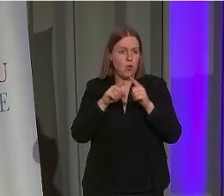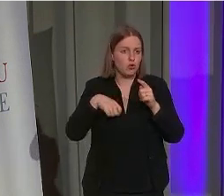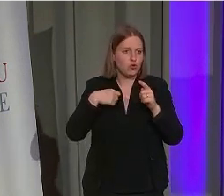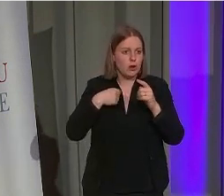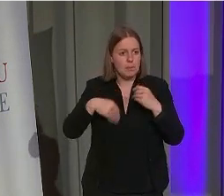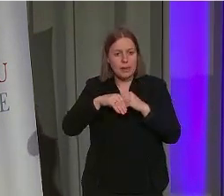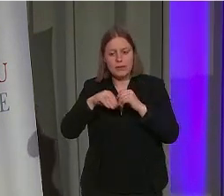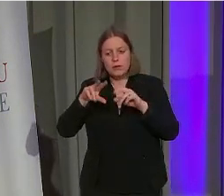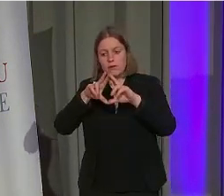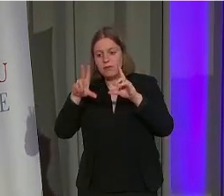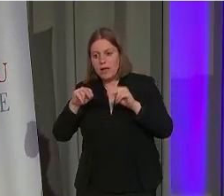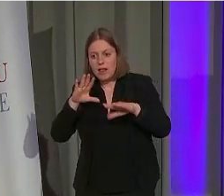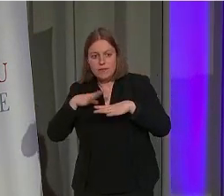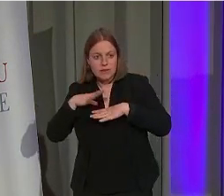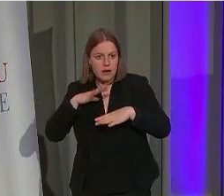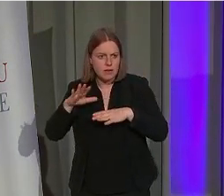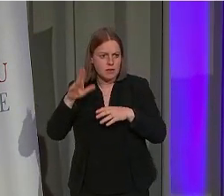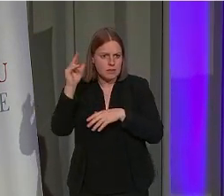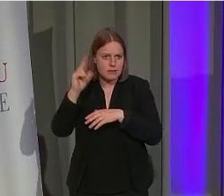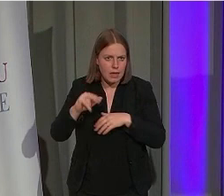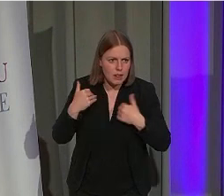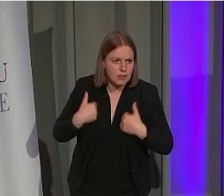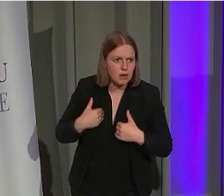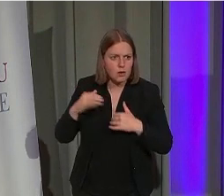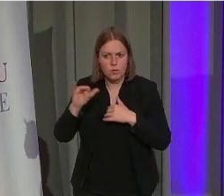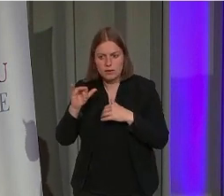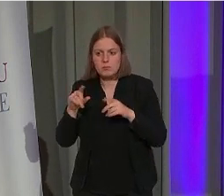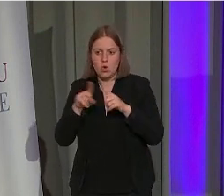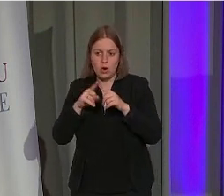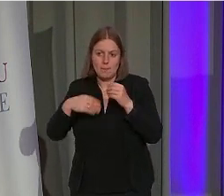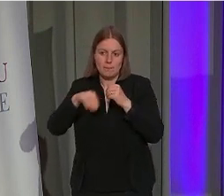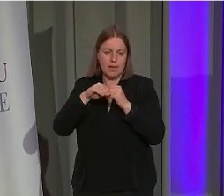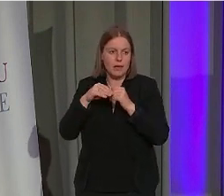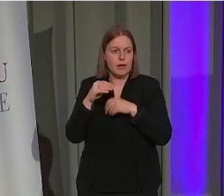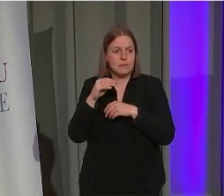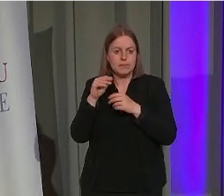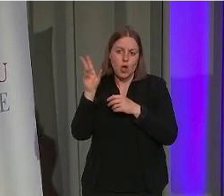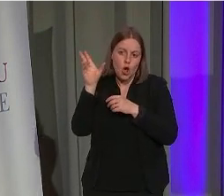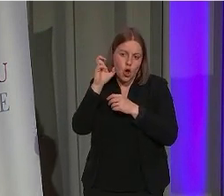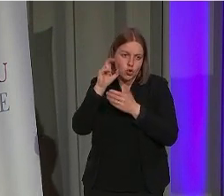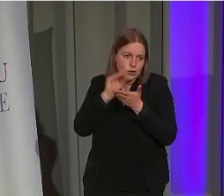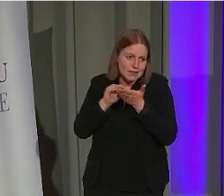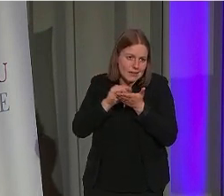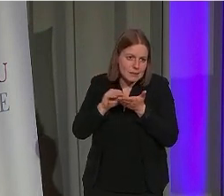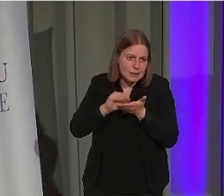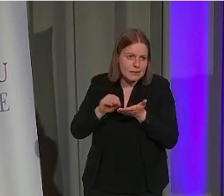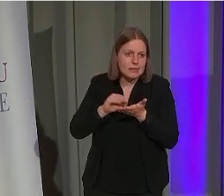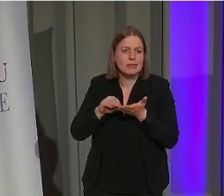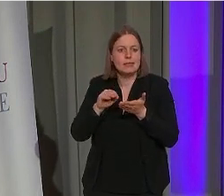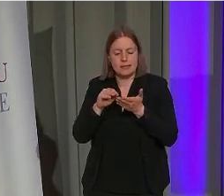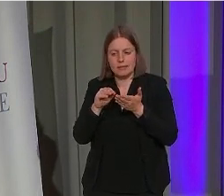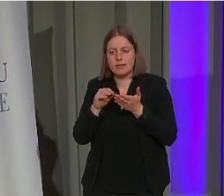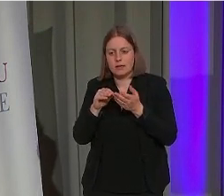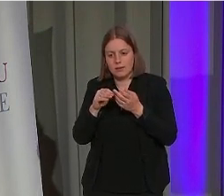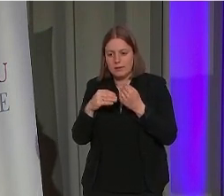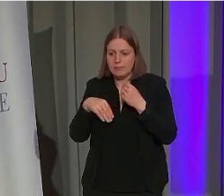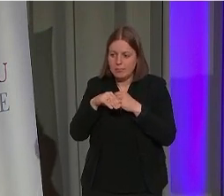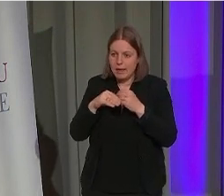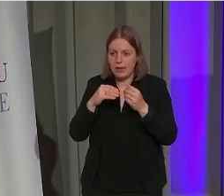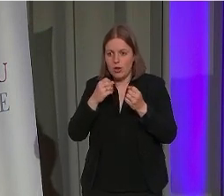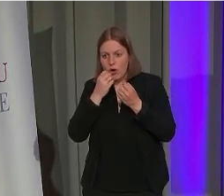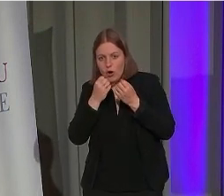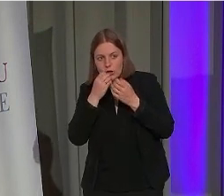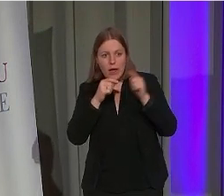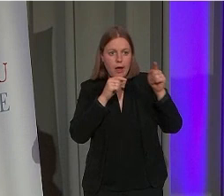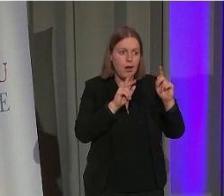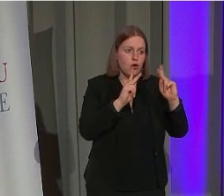Well, a painter, I mean, works of art, paintings are very visual in themselves, of course.